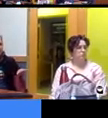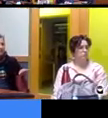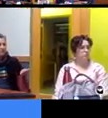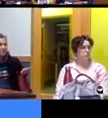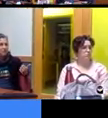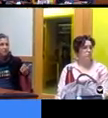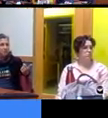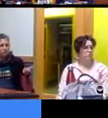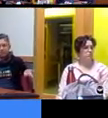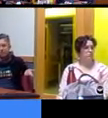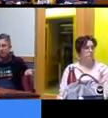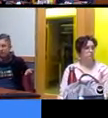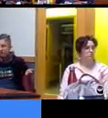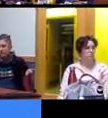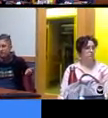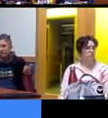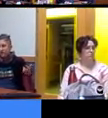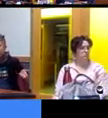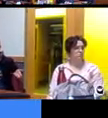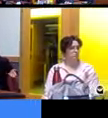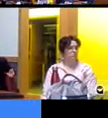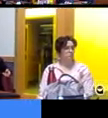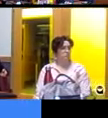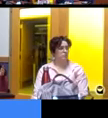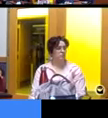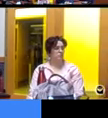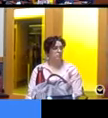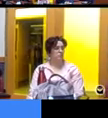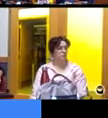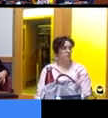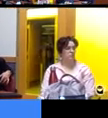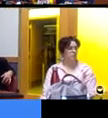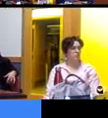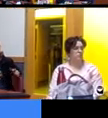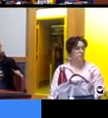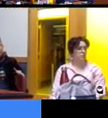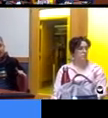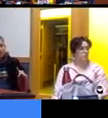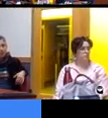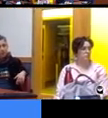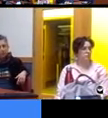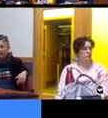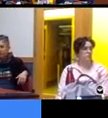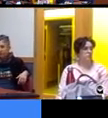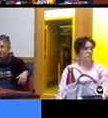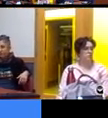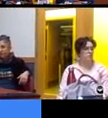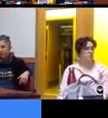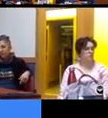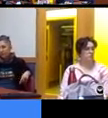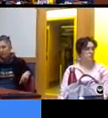are safety, trustworthiness, transparency, peer support, collaboration or